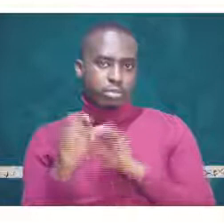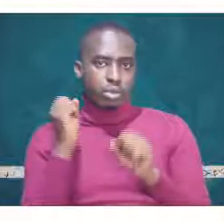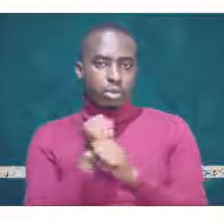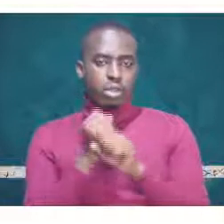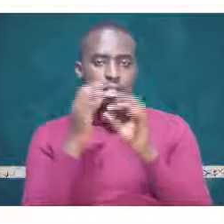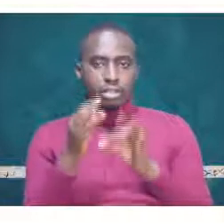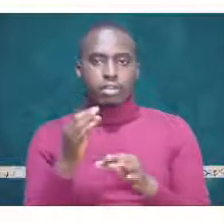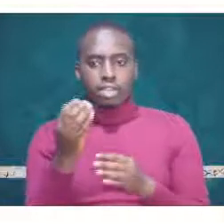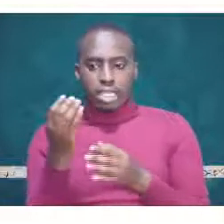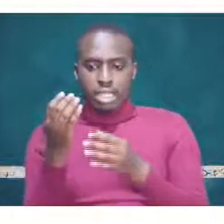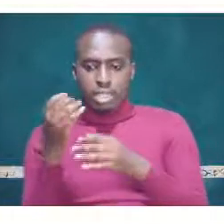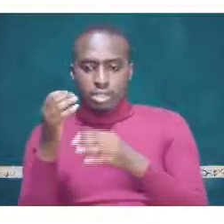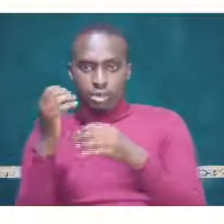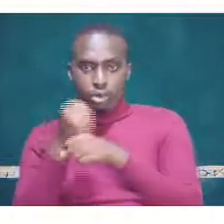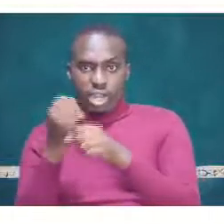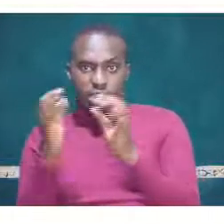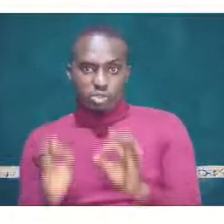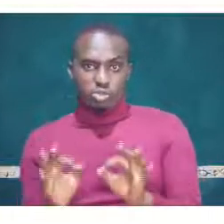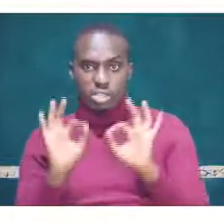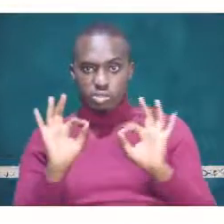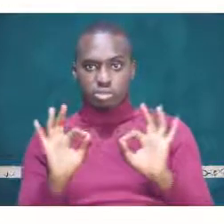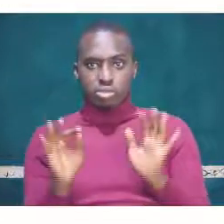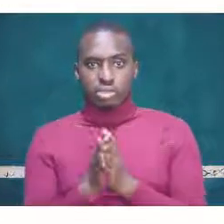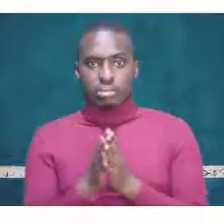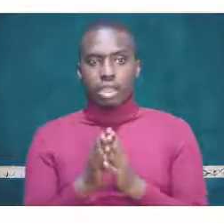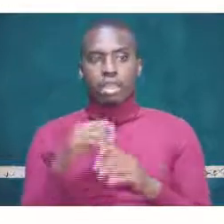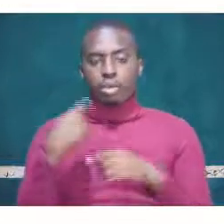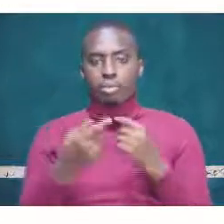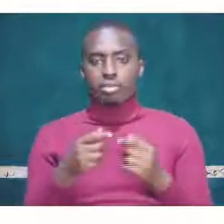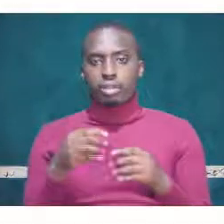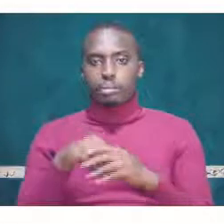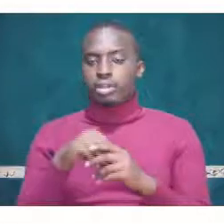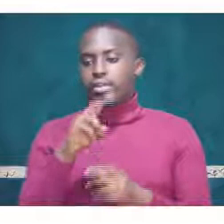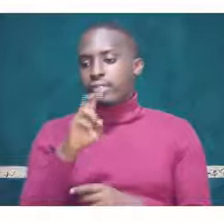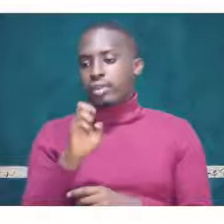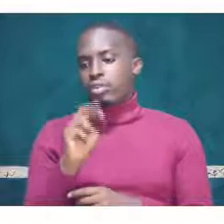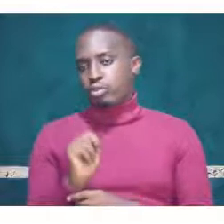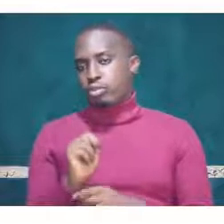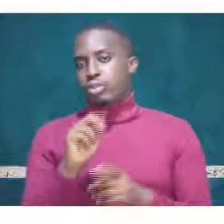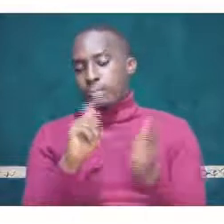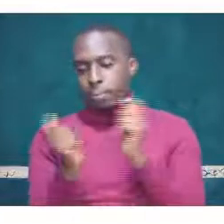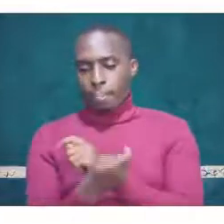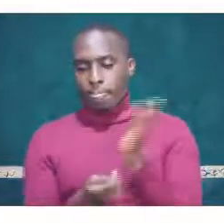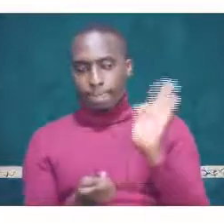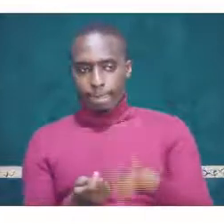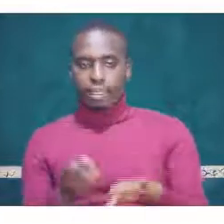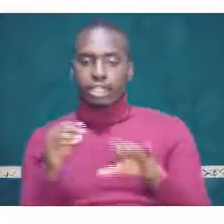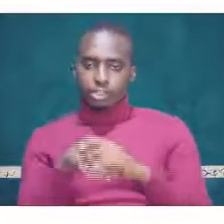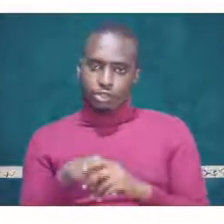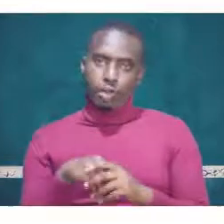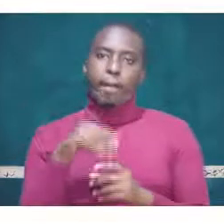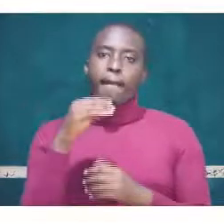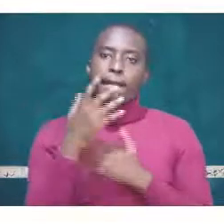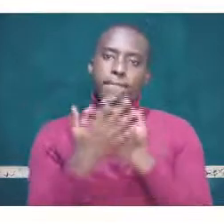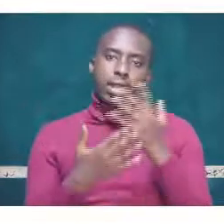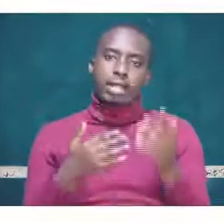a fluid. And eventually, this fluid, which is going to be moving from here in venule, will be returned back into the